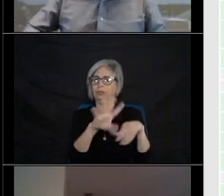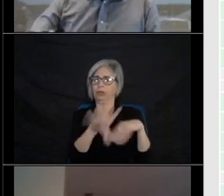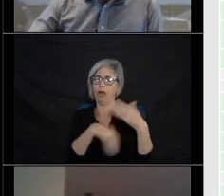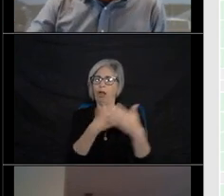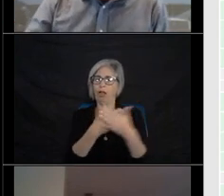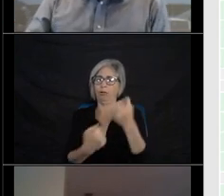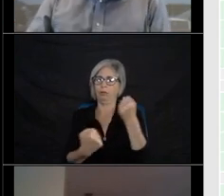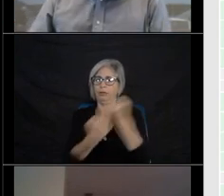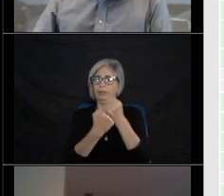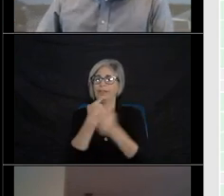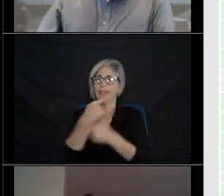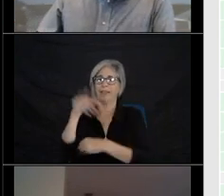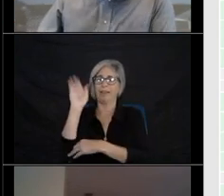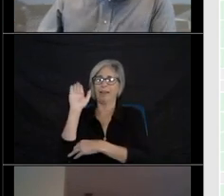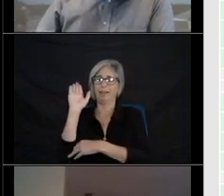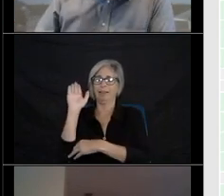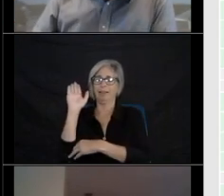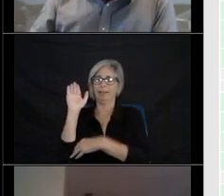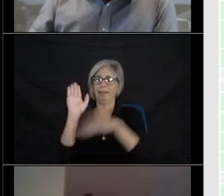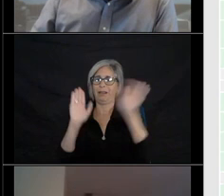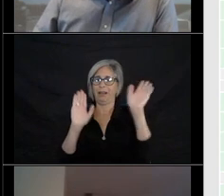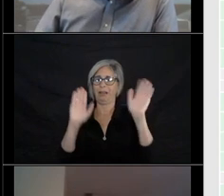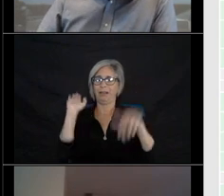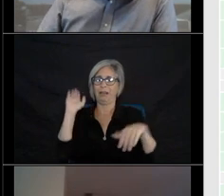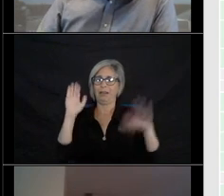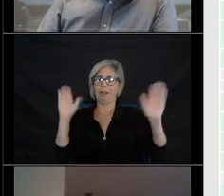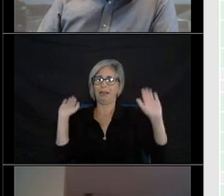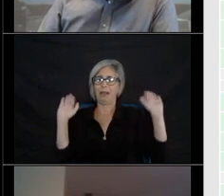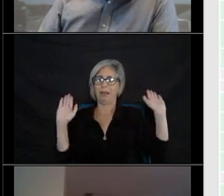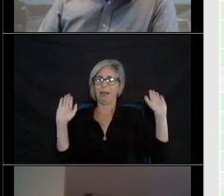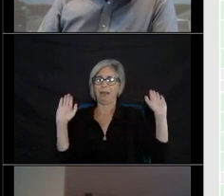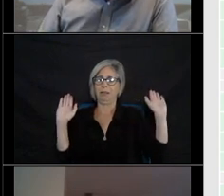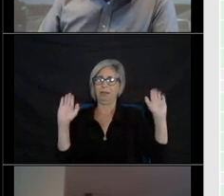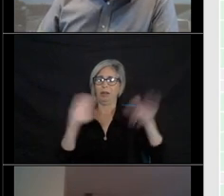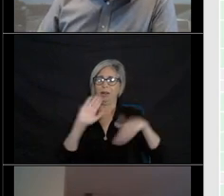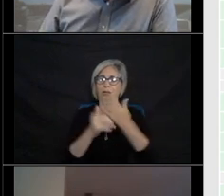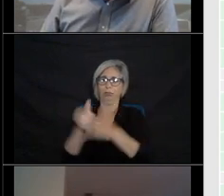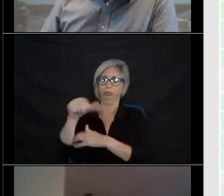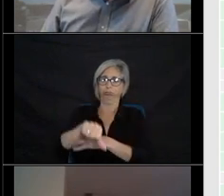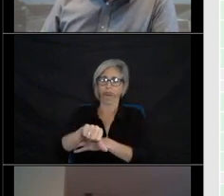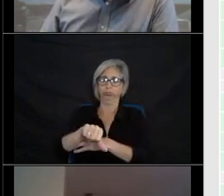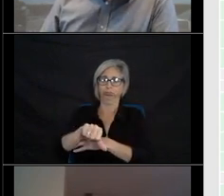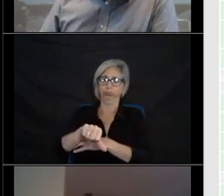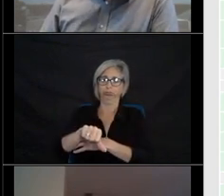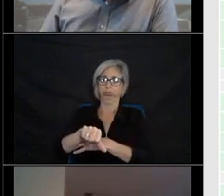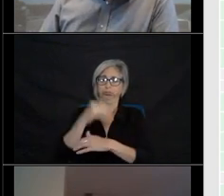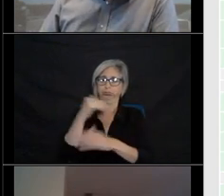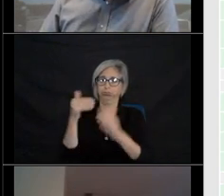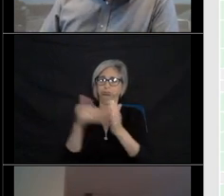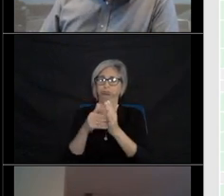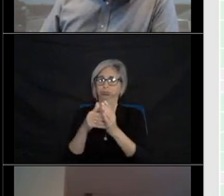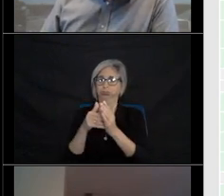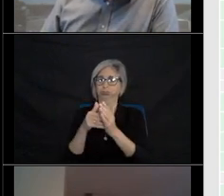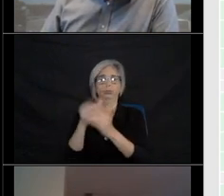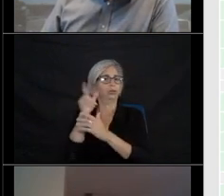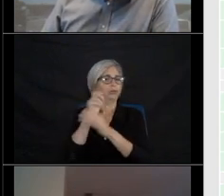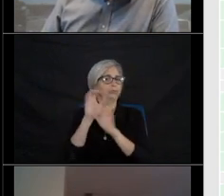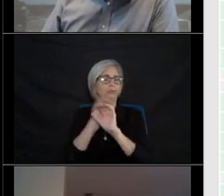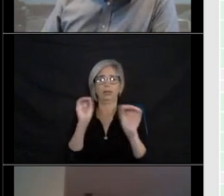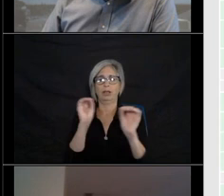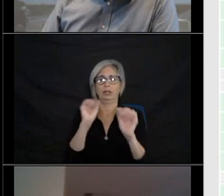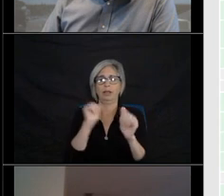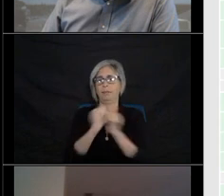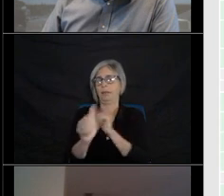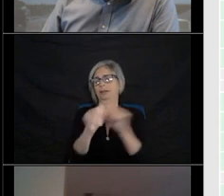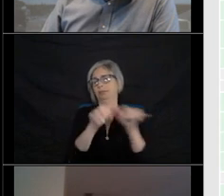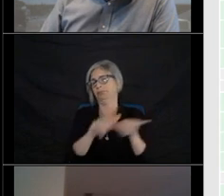favor state so by saying aye. Aye. Aye. All those opposed? Hearing none, motion